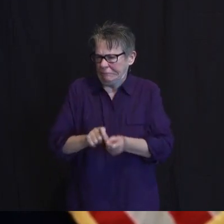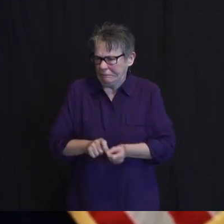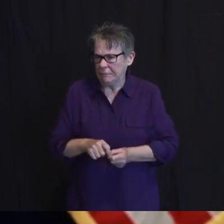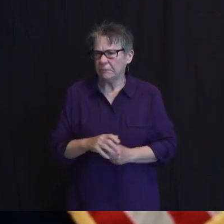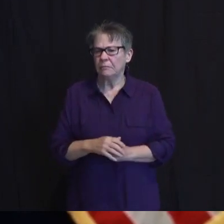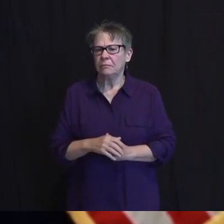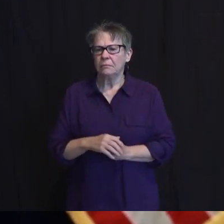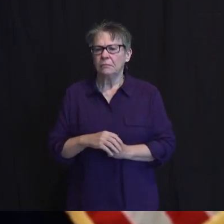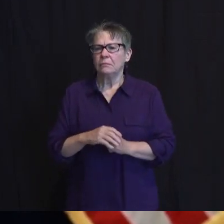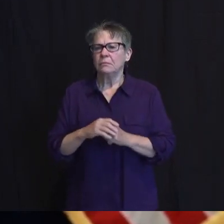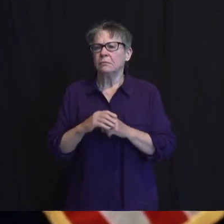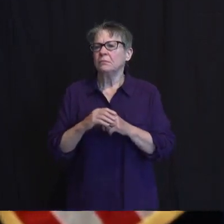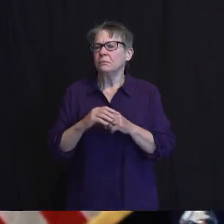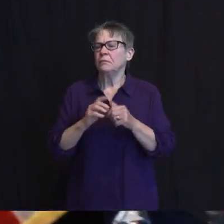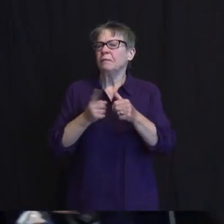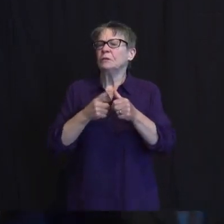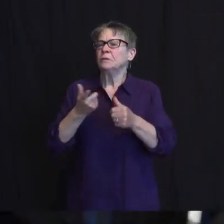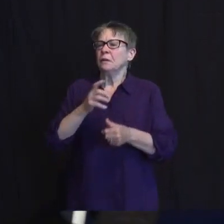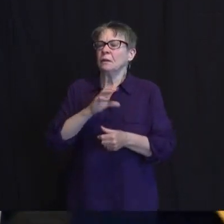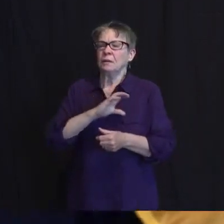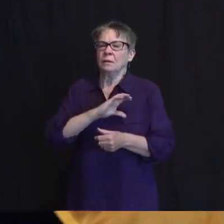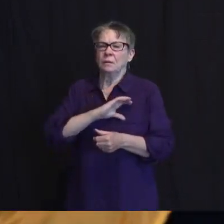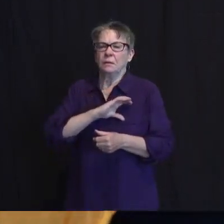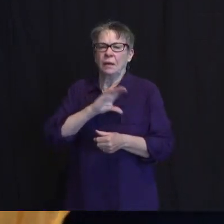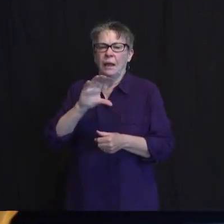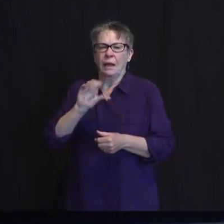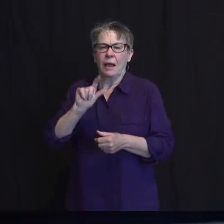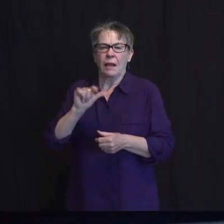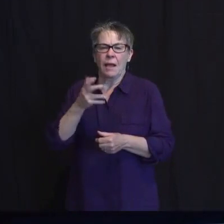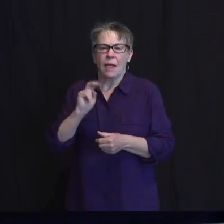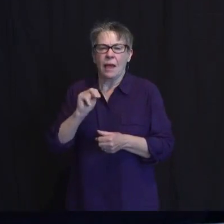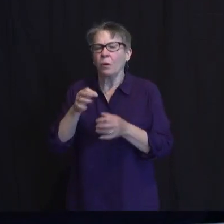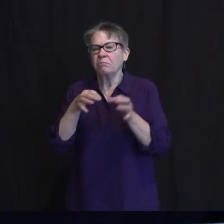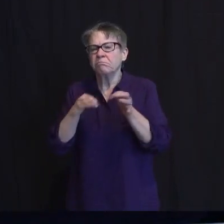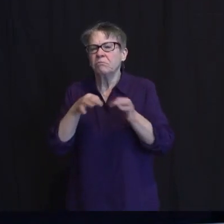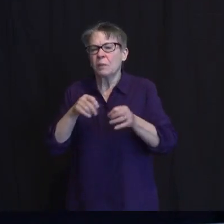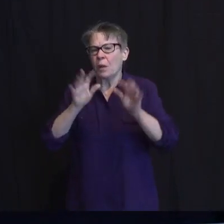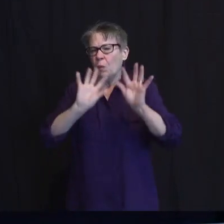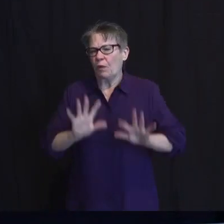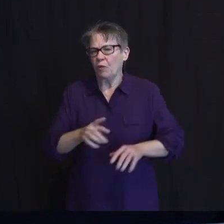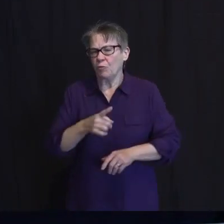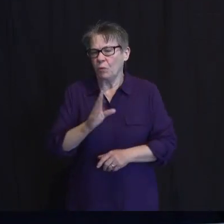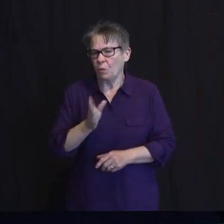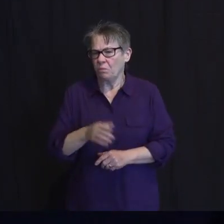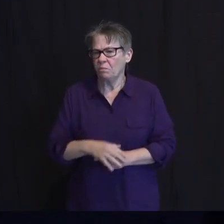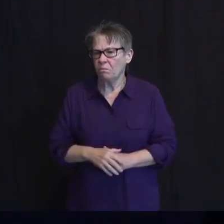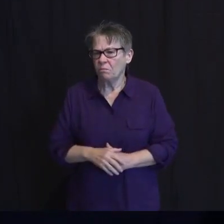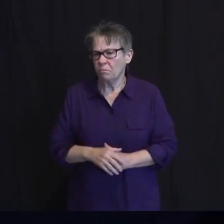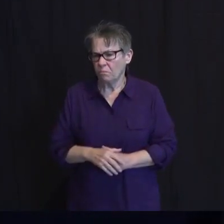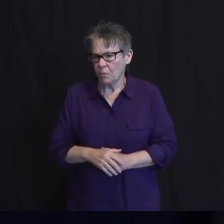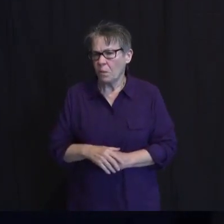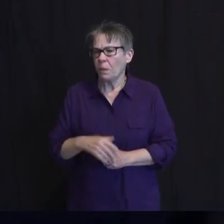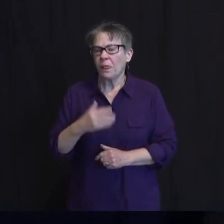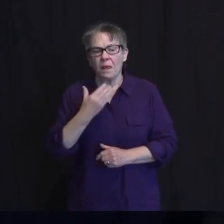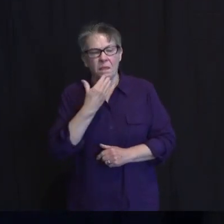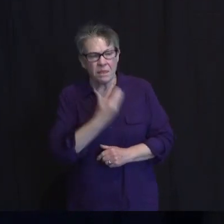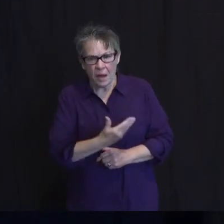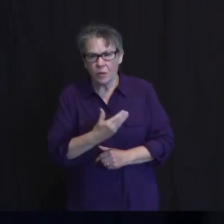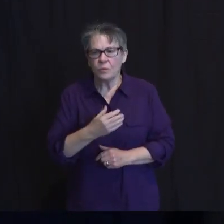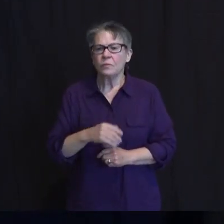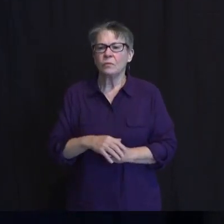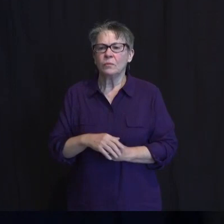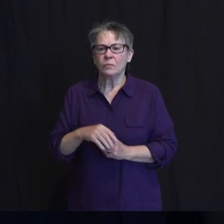and into this evening. Thanks, Governor. It does look somewhat nasty out there. As you know, there is a tornado watch into effect until